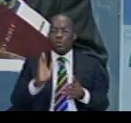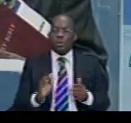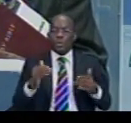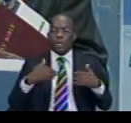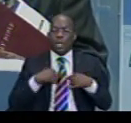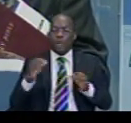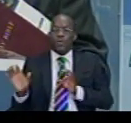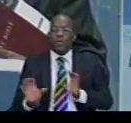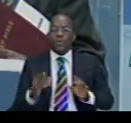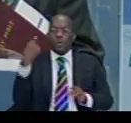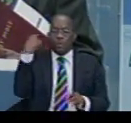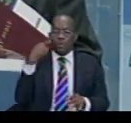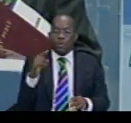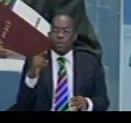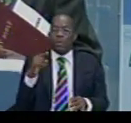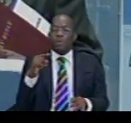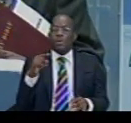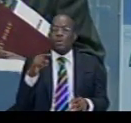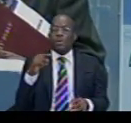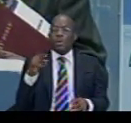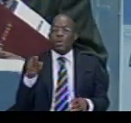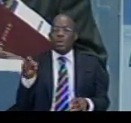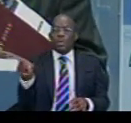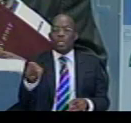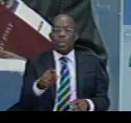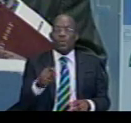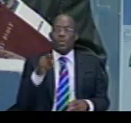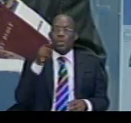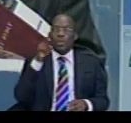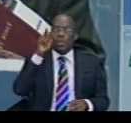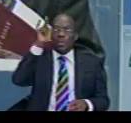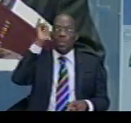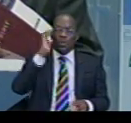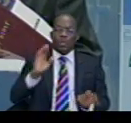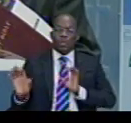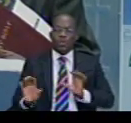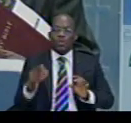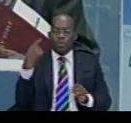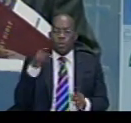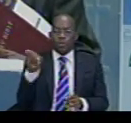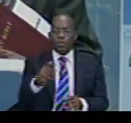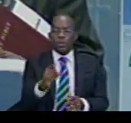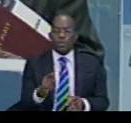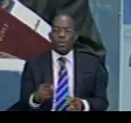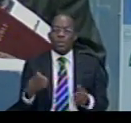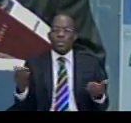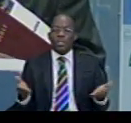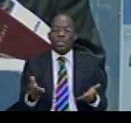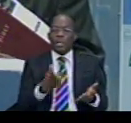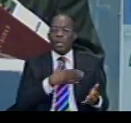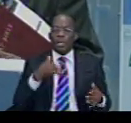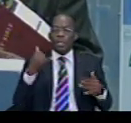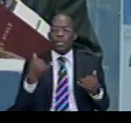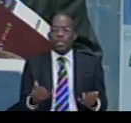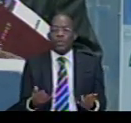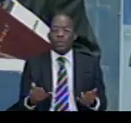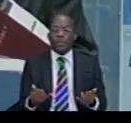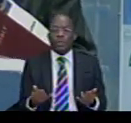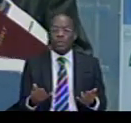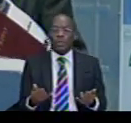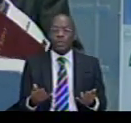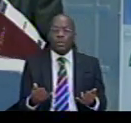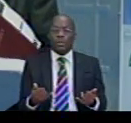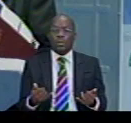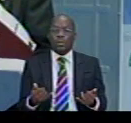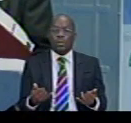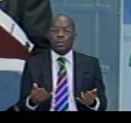le fera aussi pour vous. He will also do for you. Ici, maintenant même. Here and now. Et dans tous les lieux où